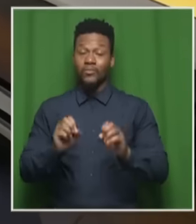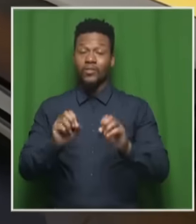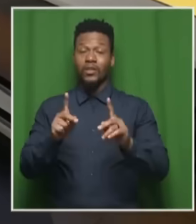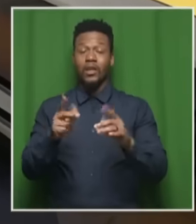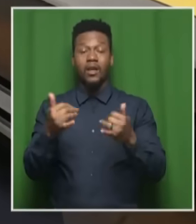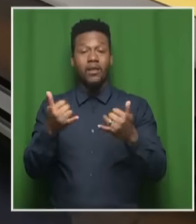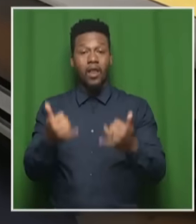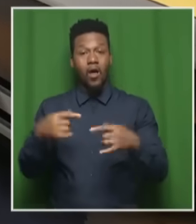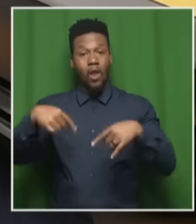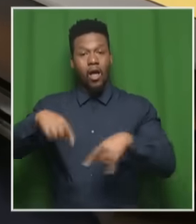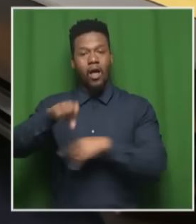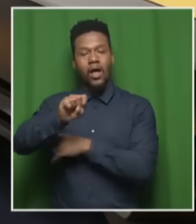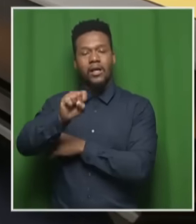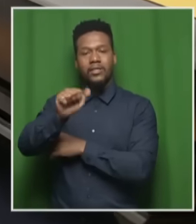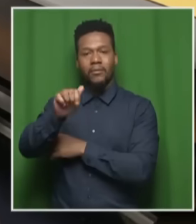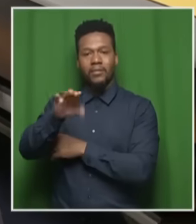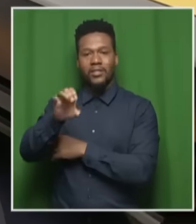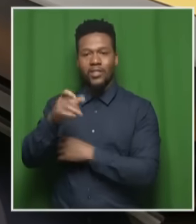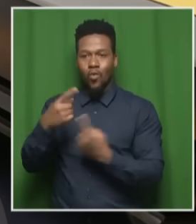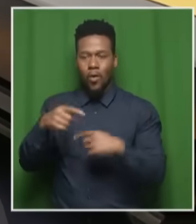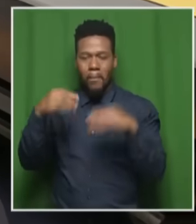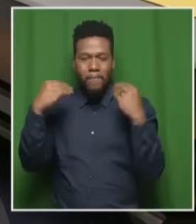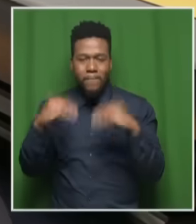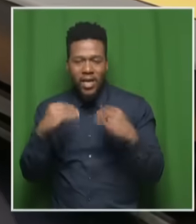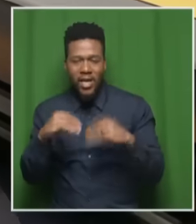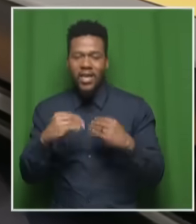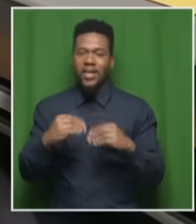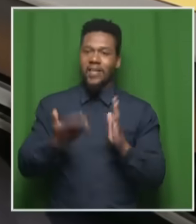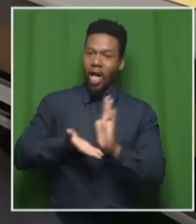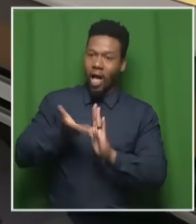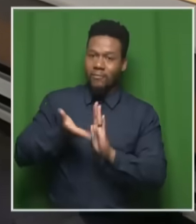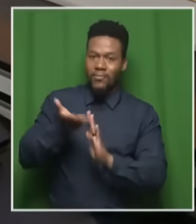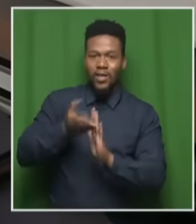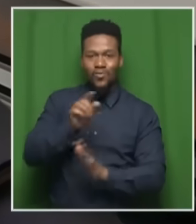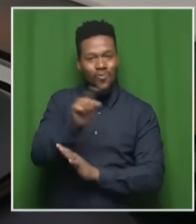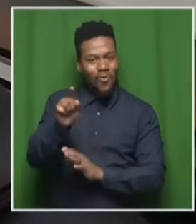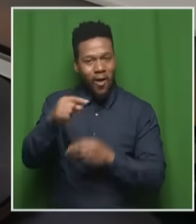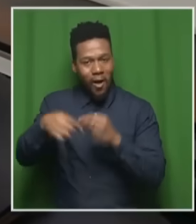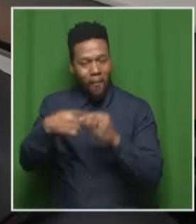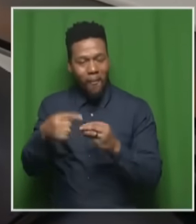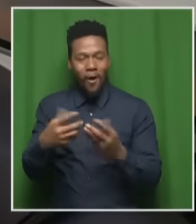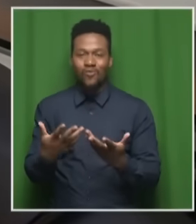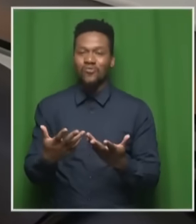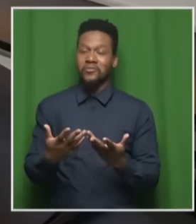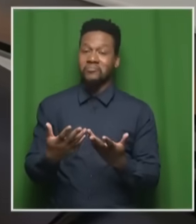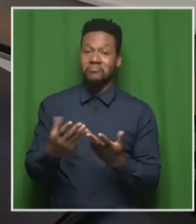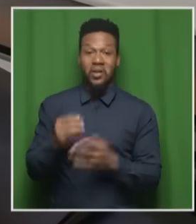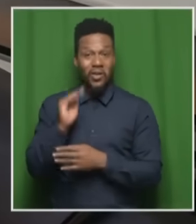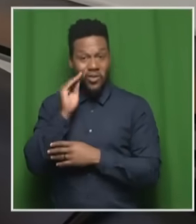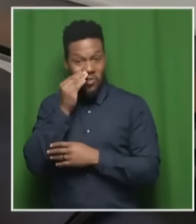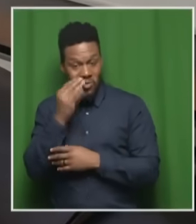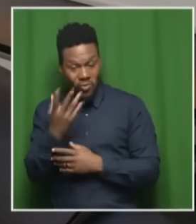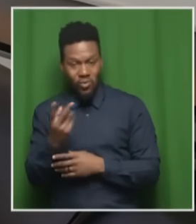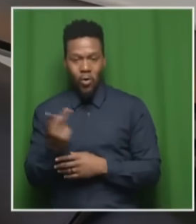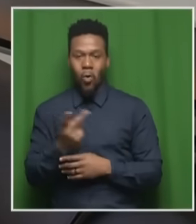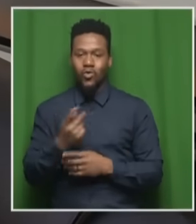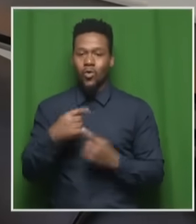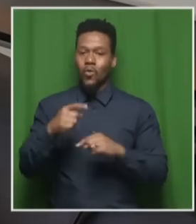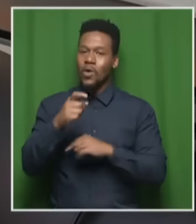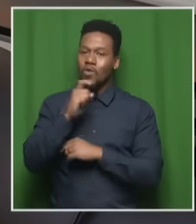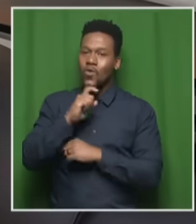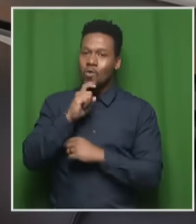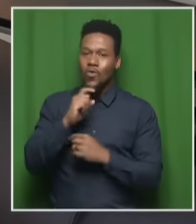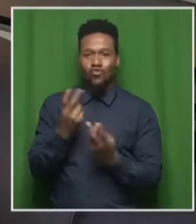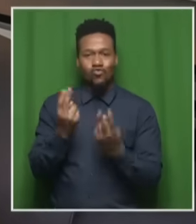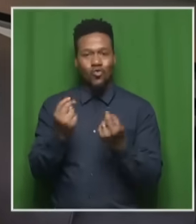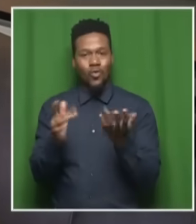obviously here at the SABC, we've been bringing you rolling coverage. We also have been bringing you some of our latest digital technology that we have incorporated. And